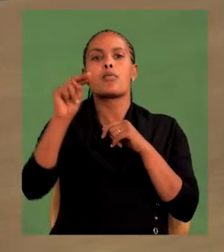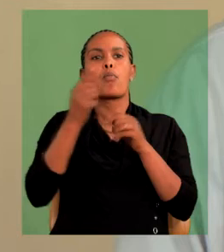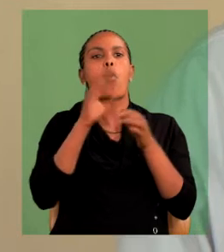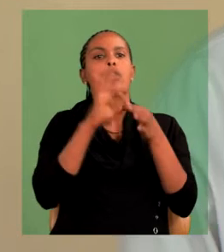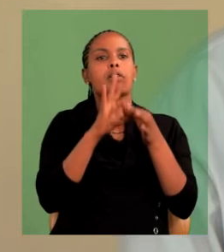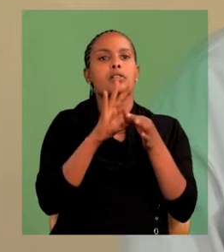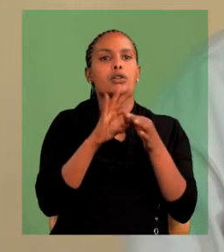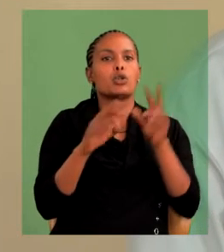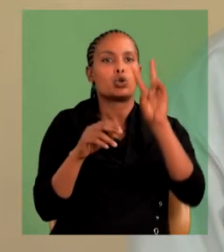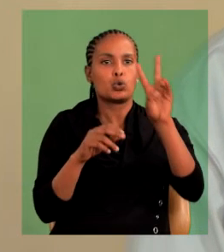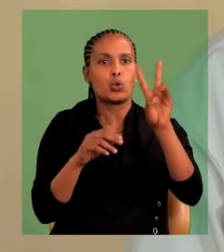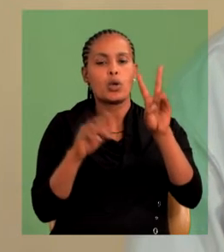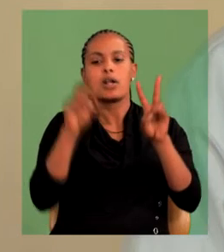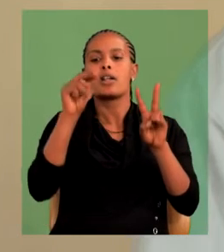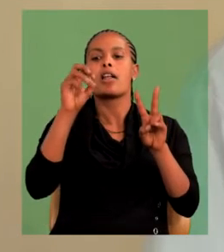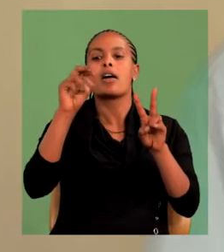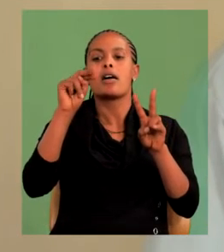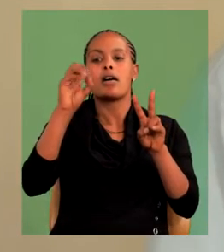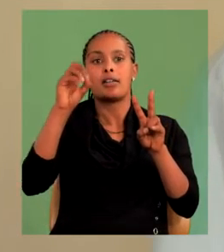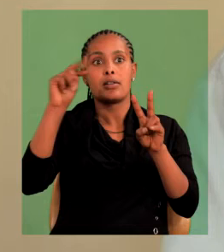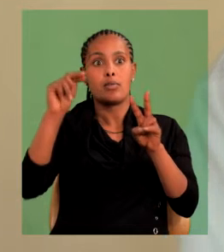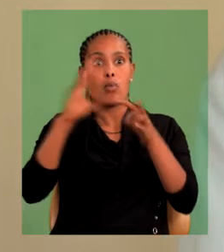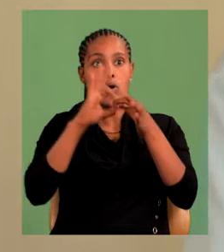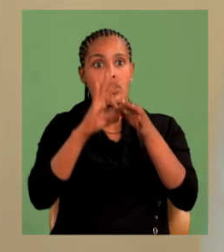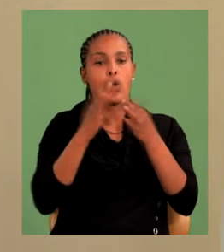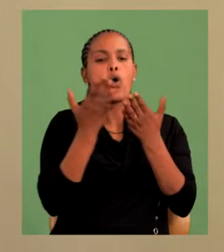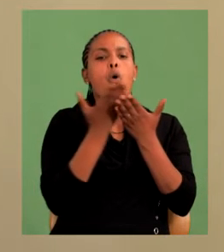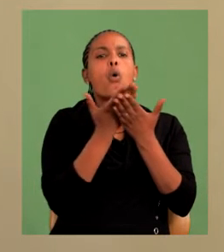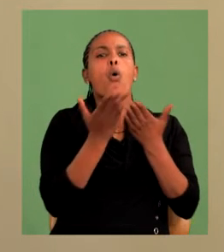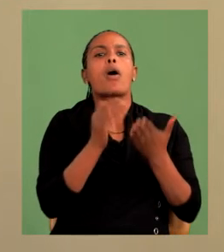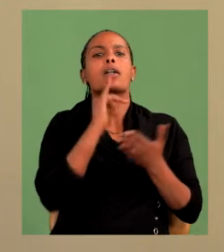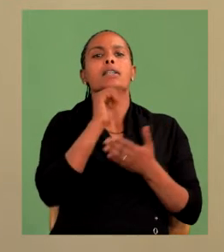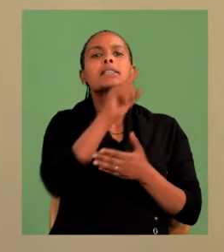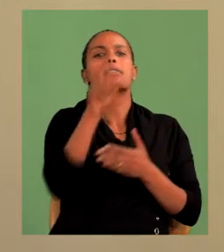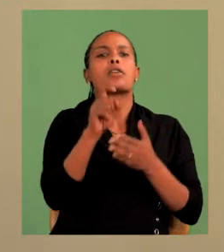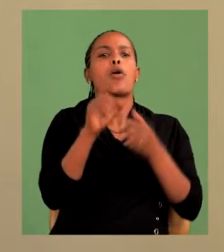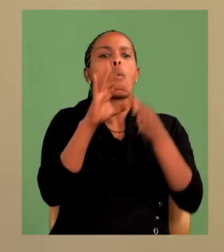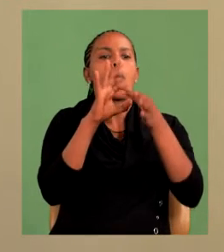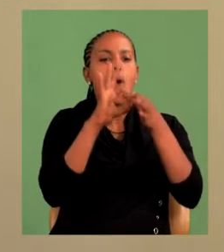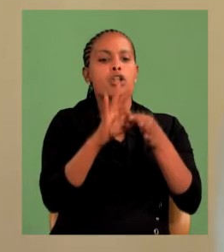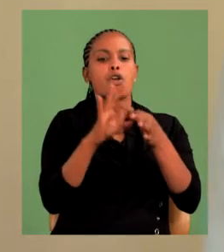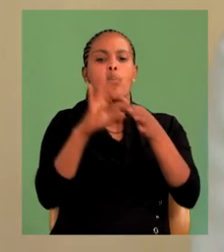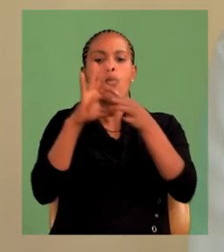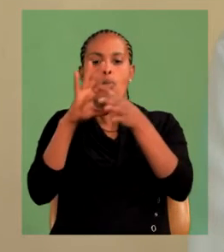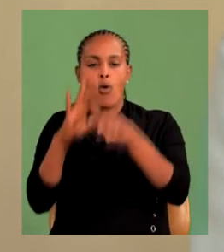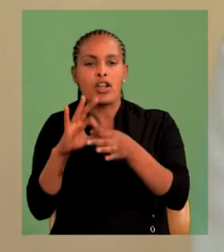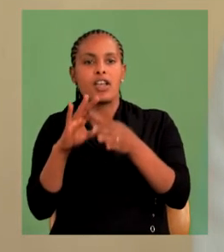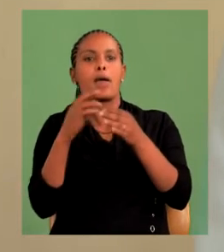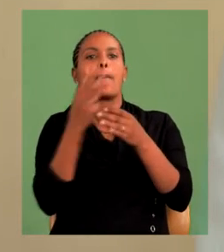two non-bonding pairs. Where is the bonding-bonding pair